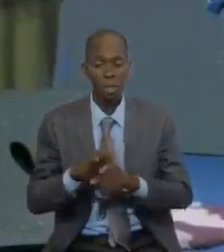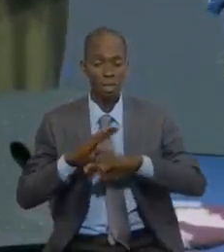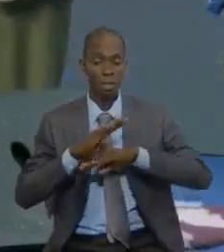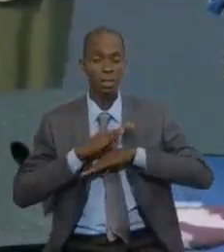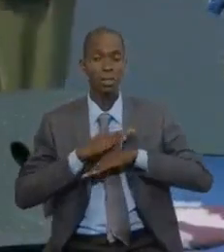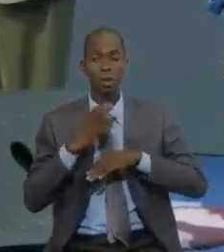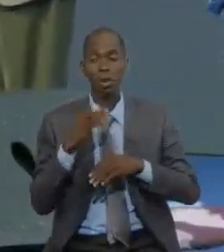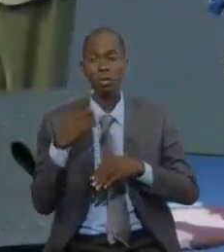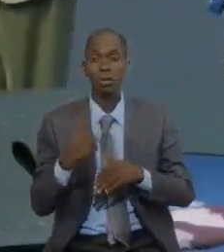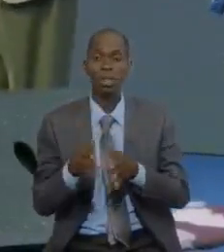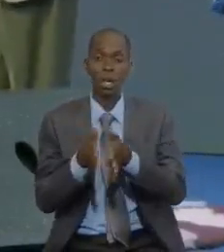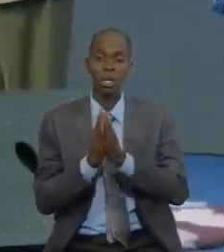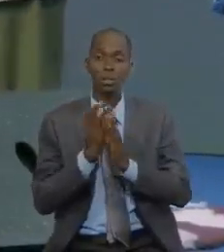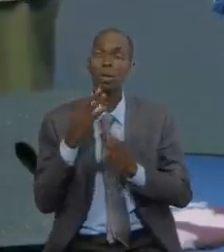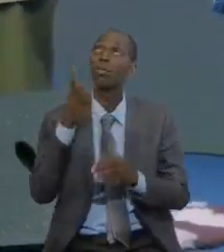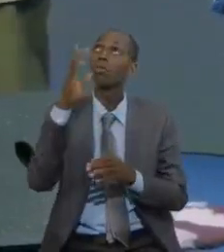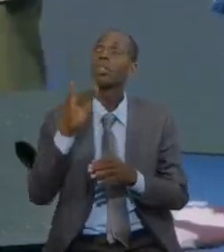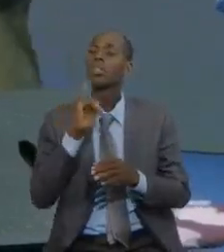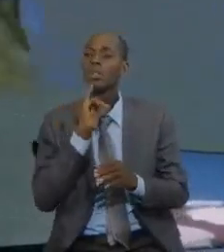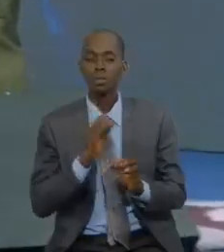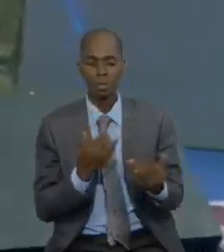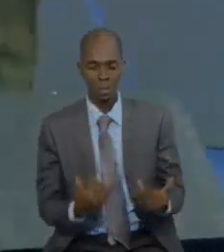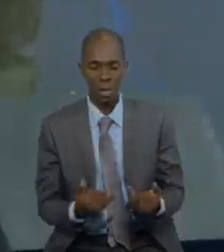demand of God is already put in place.